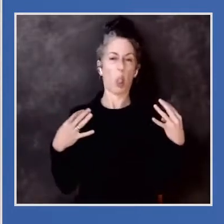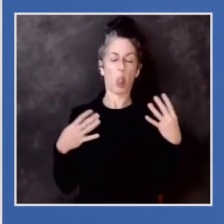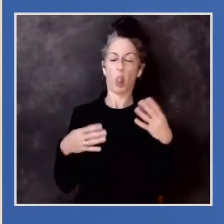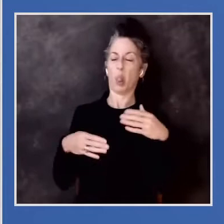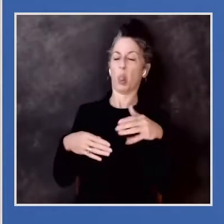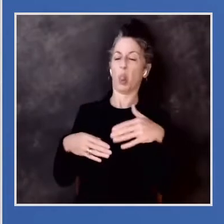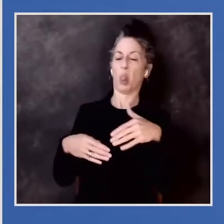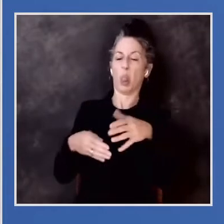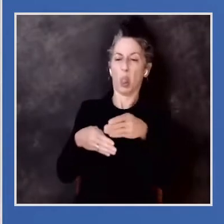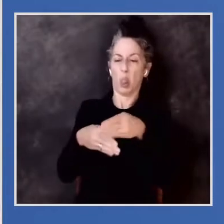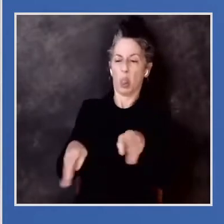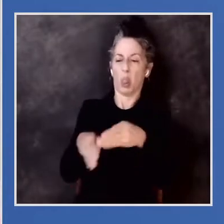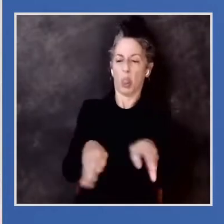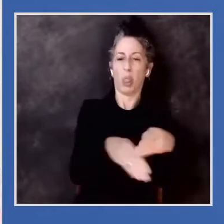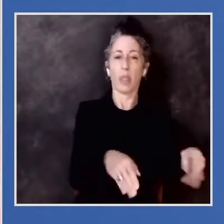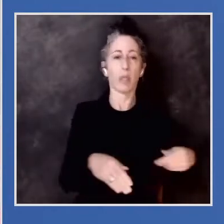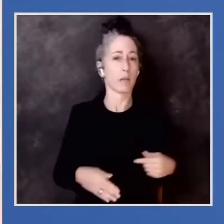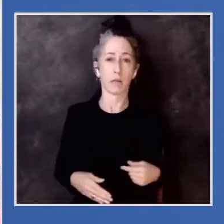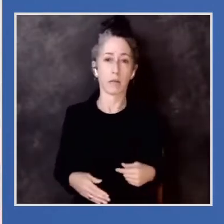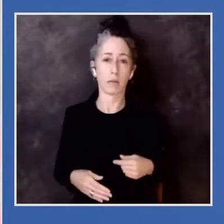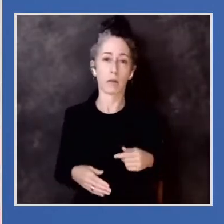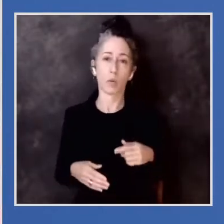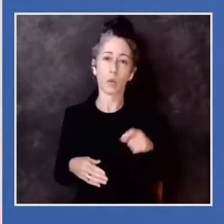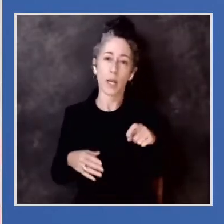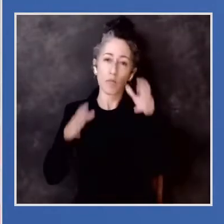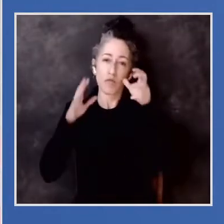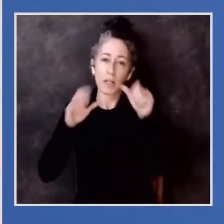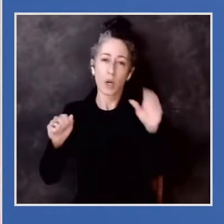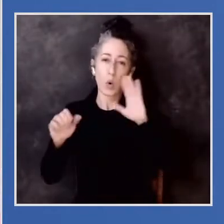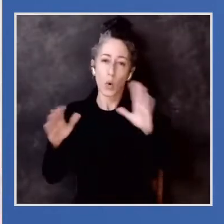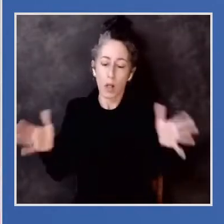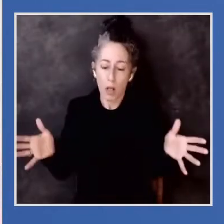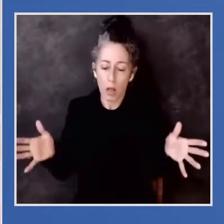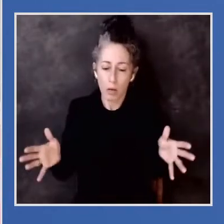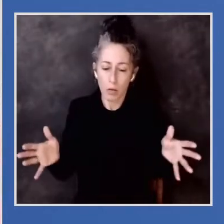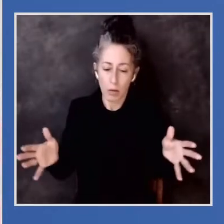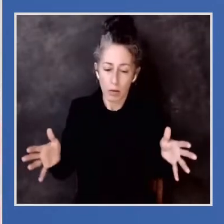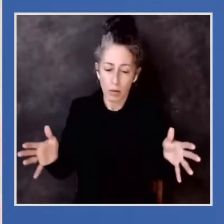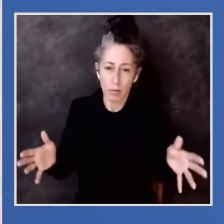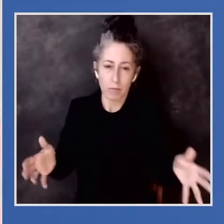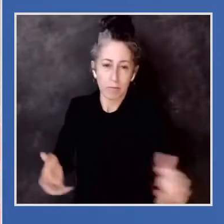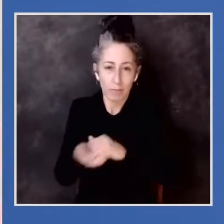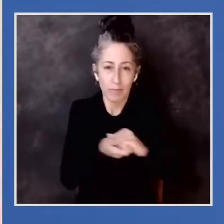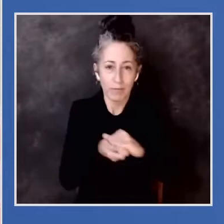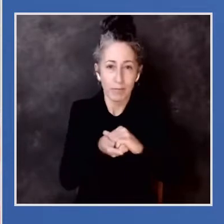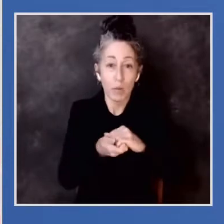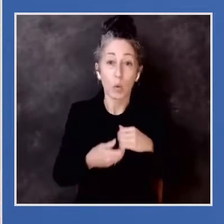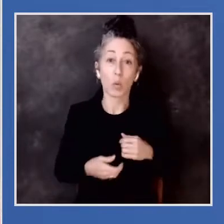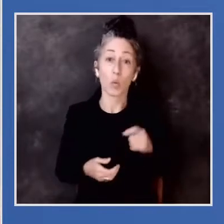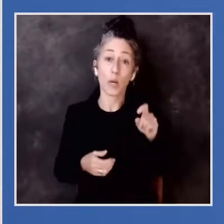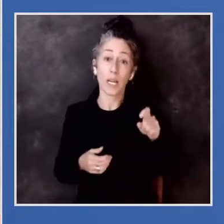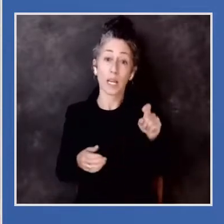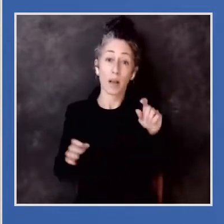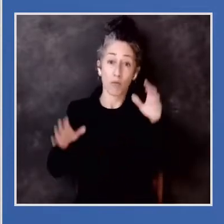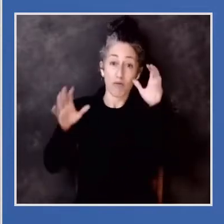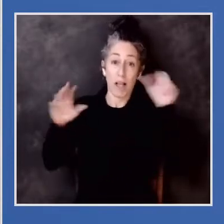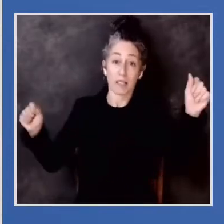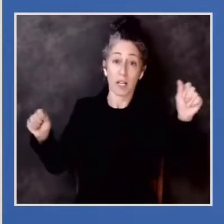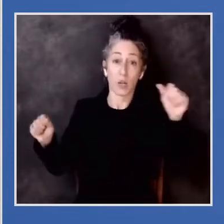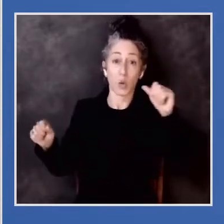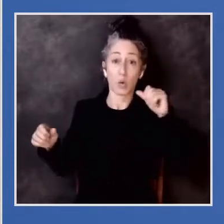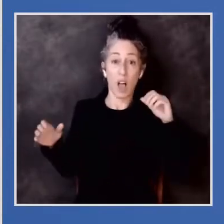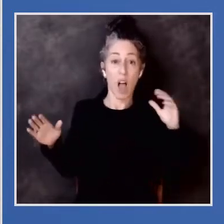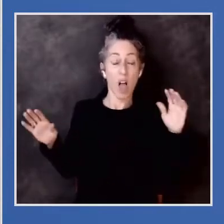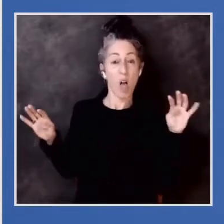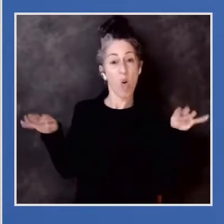president who appeals not to the worst in us, but to the best. A president who cares less about his TV ratings and more about the